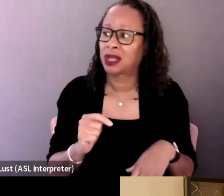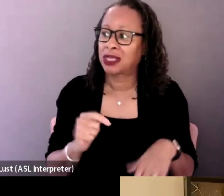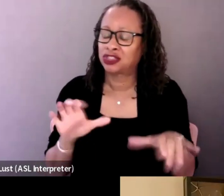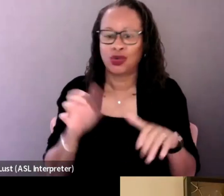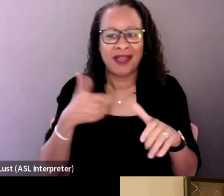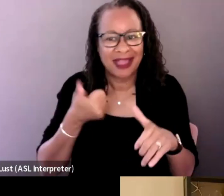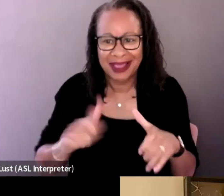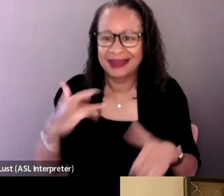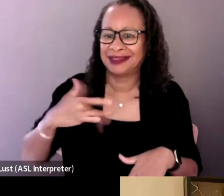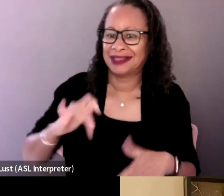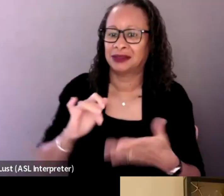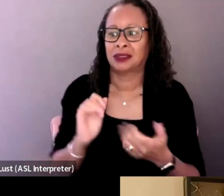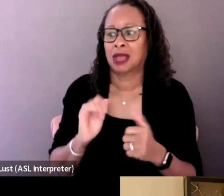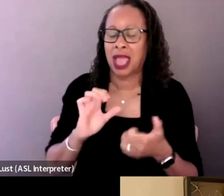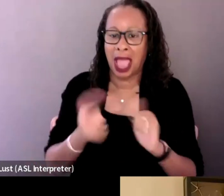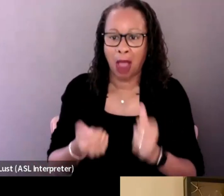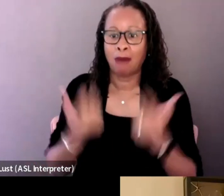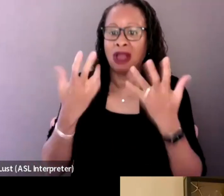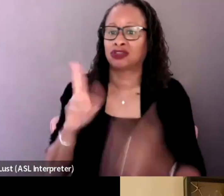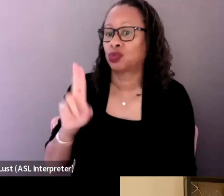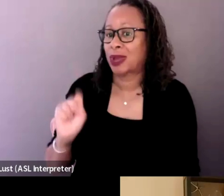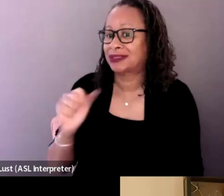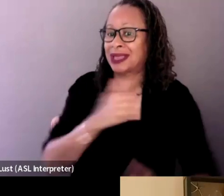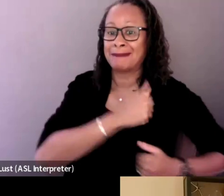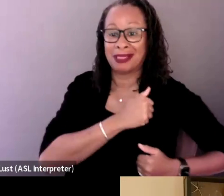much US military